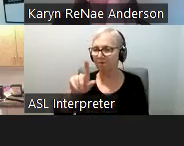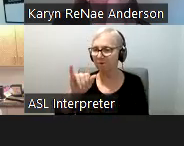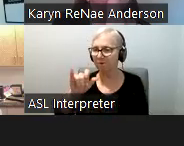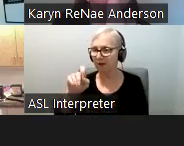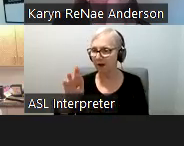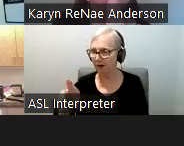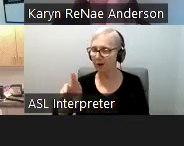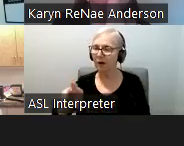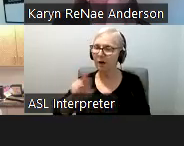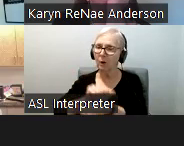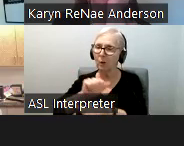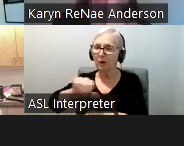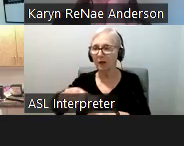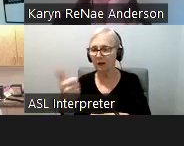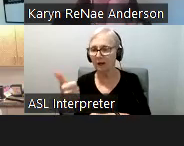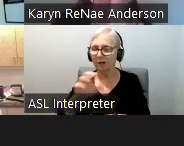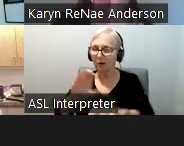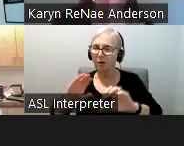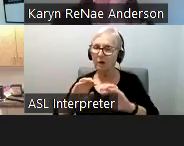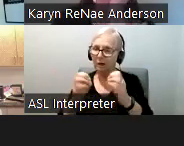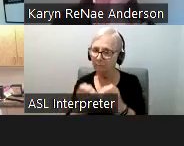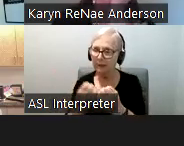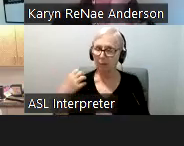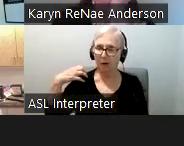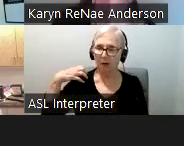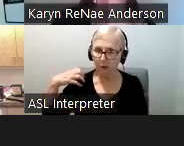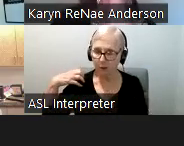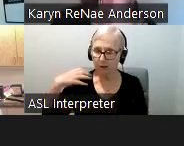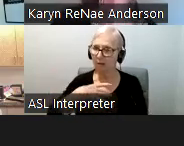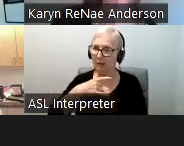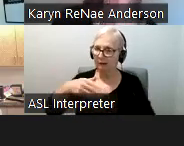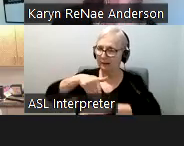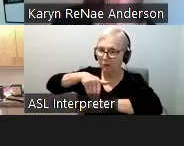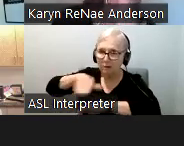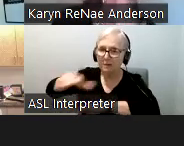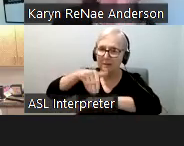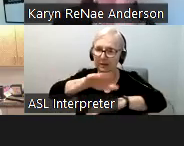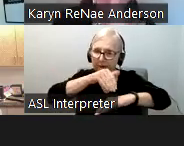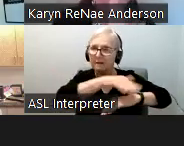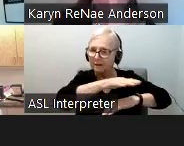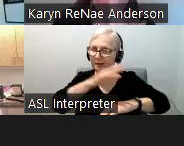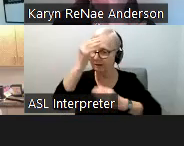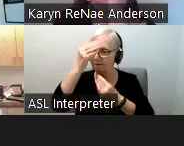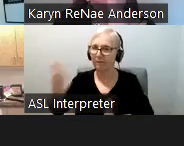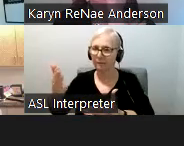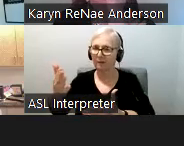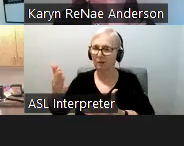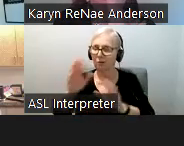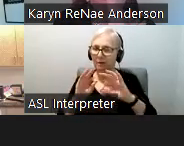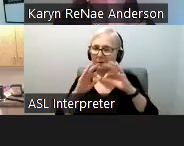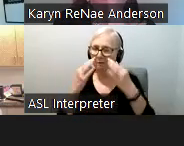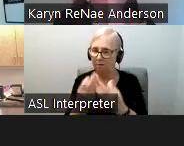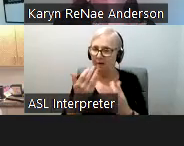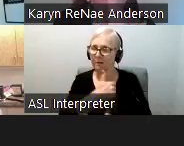another committee where I chair, and I would really like to send this information to these family